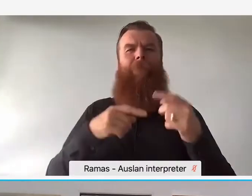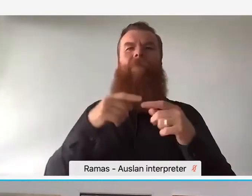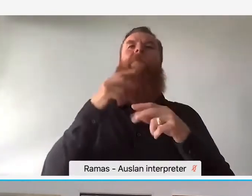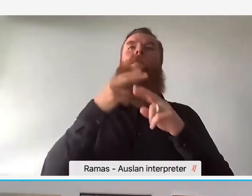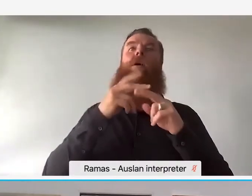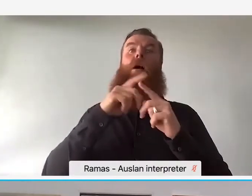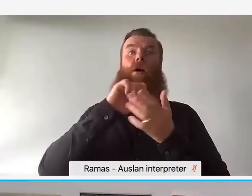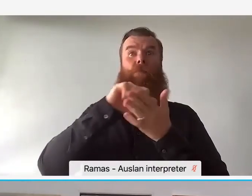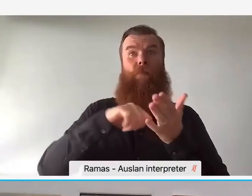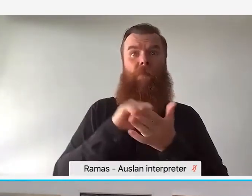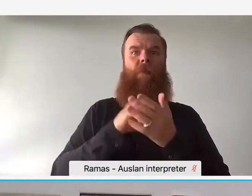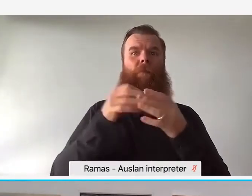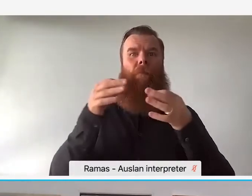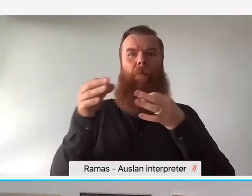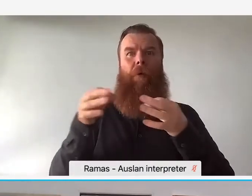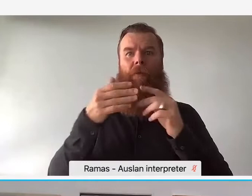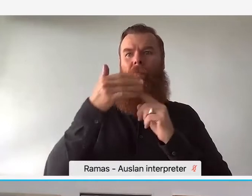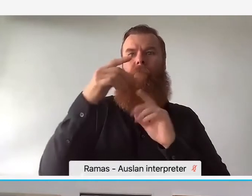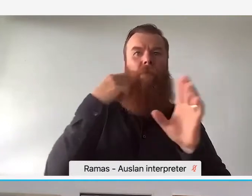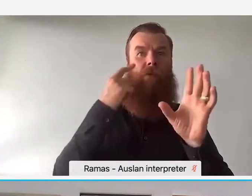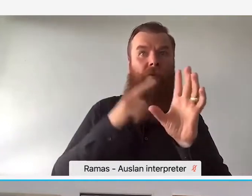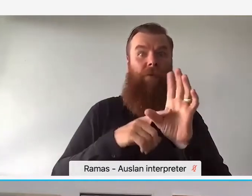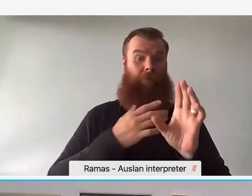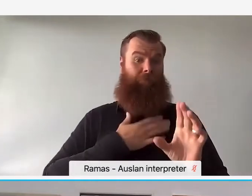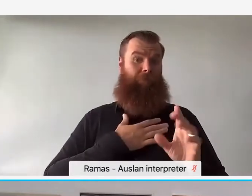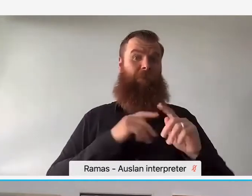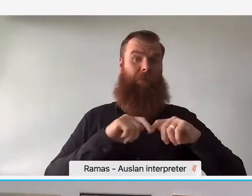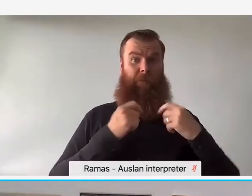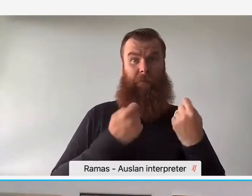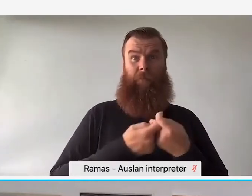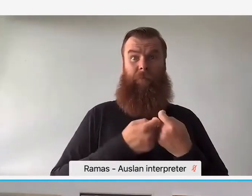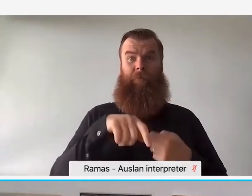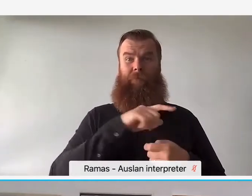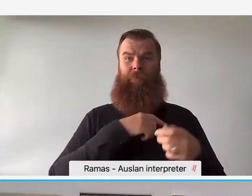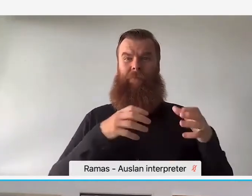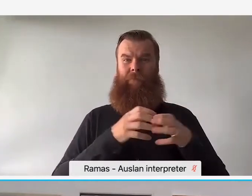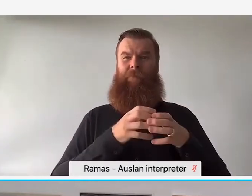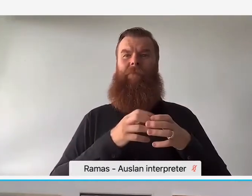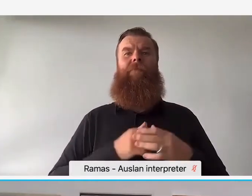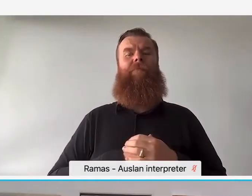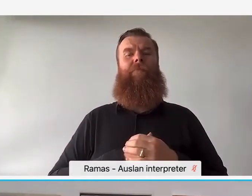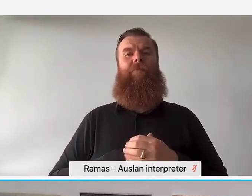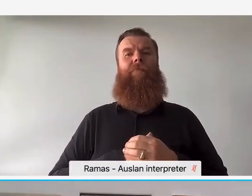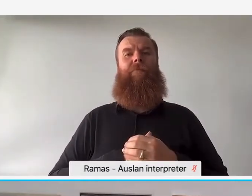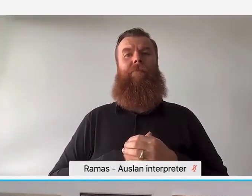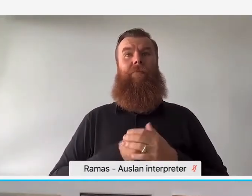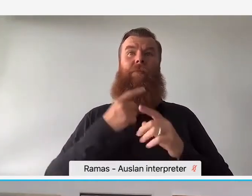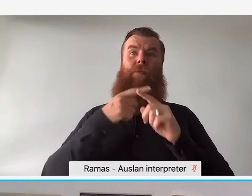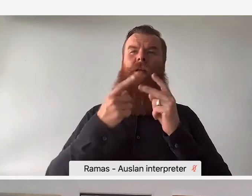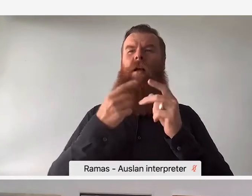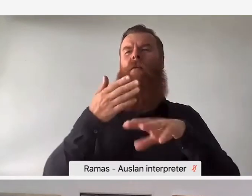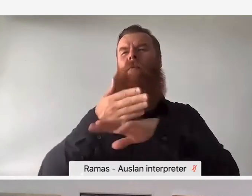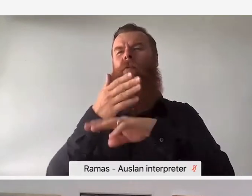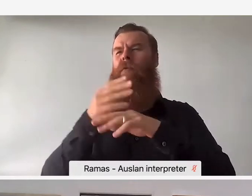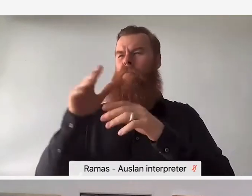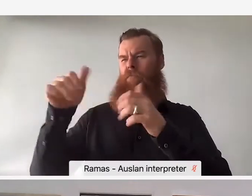our team, so the VicTAS Business Industry and Regional Outreach Officers, along with our labour agreement section